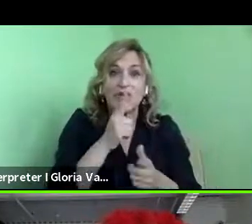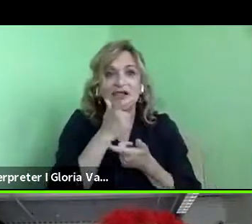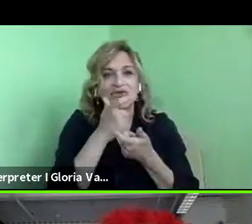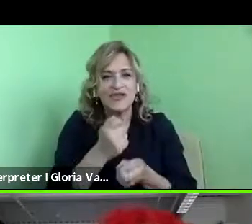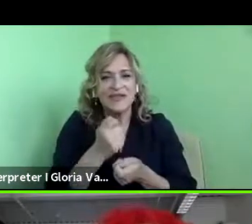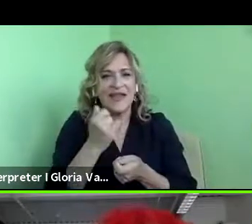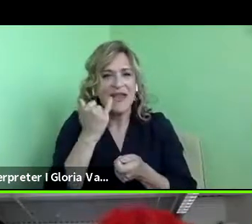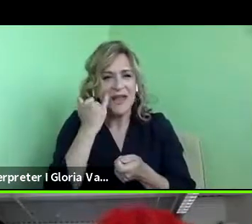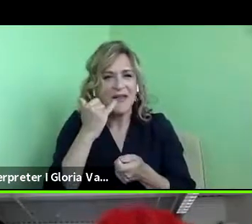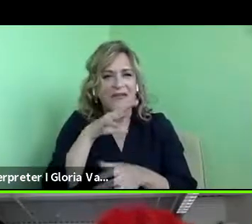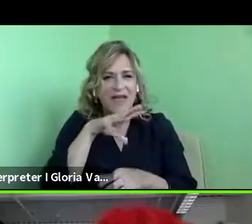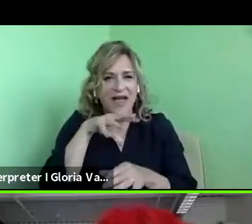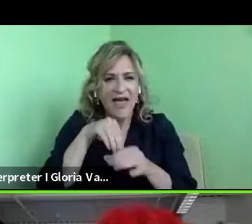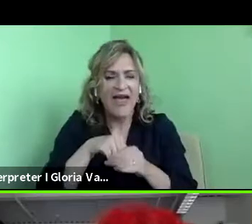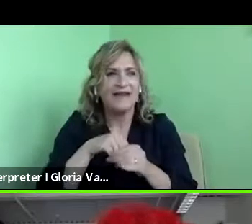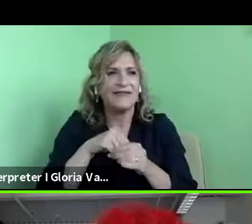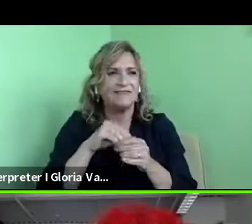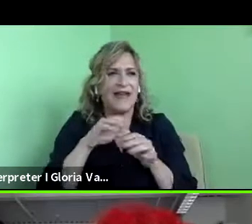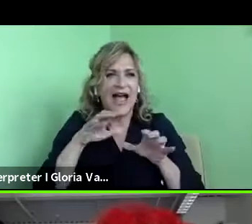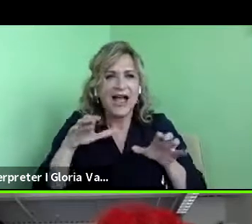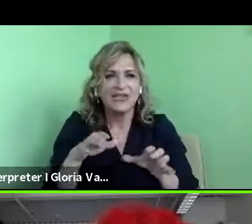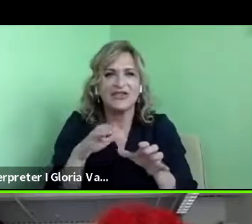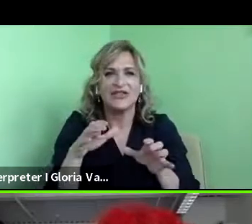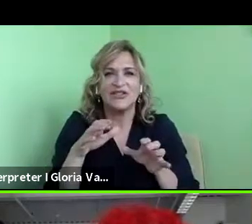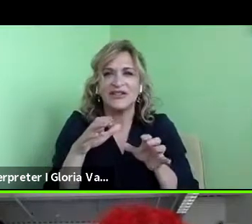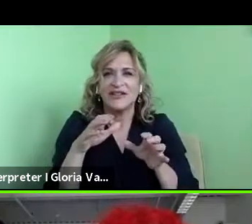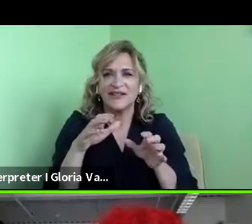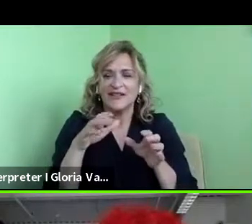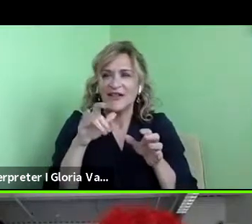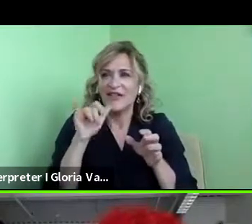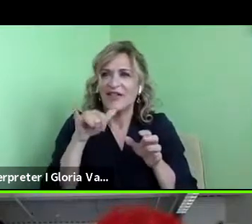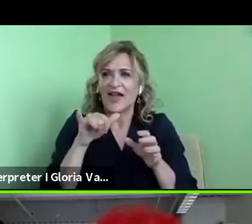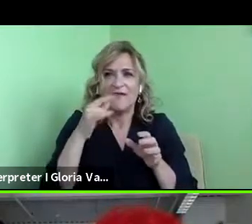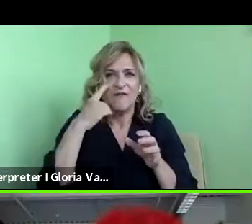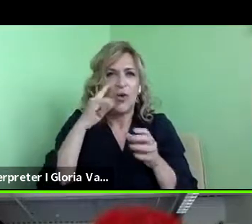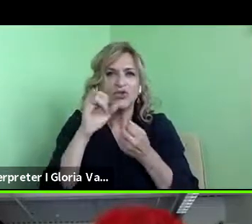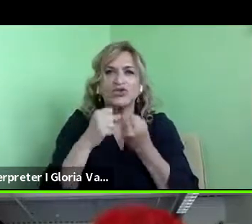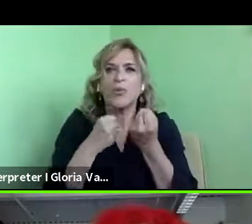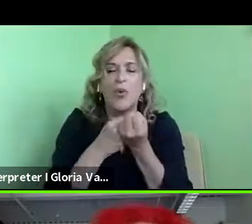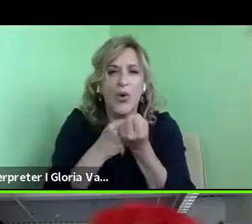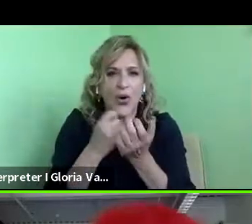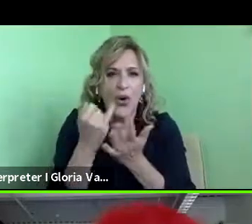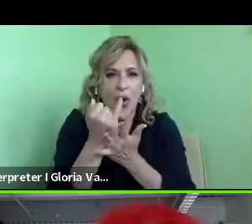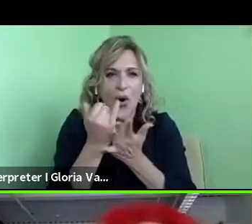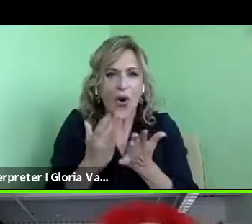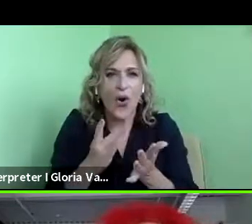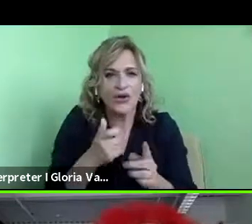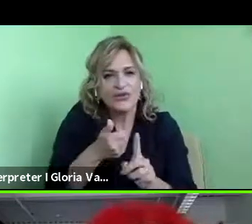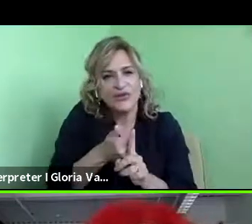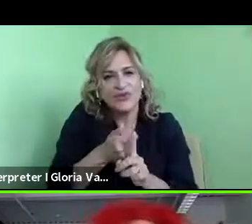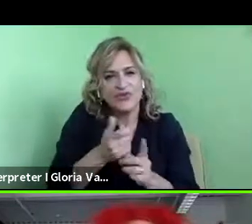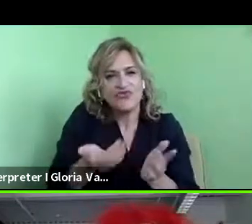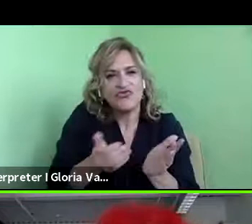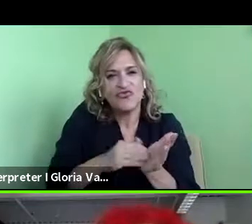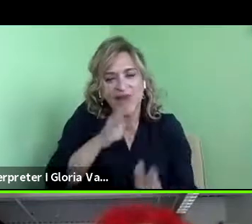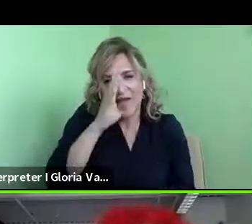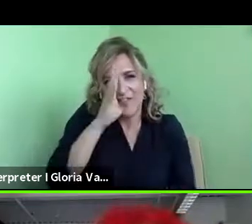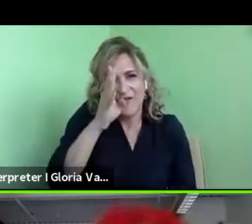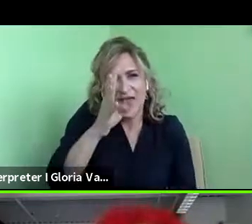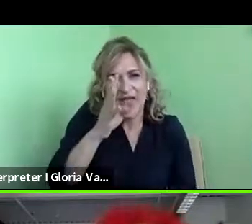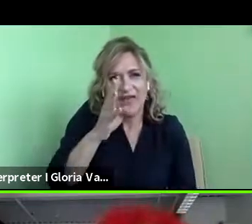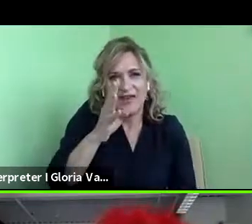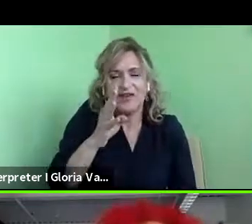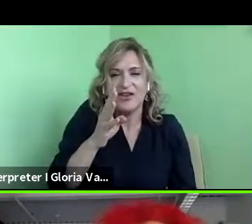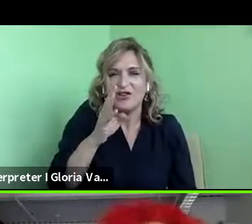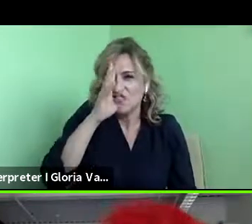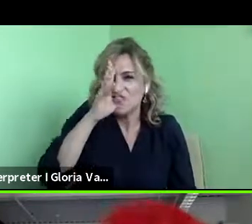active involvements in supporting artists to reinvent or create access